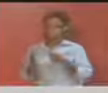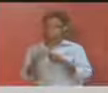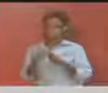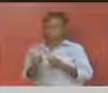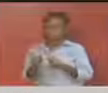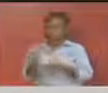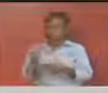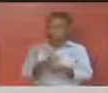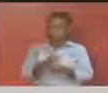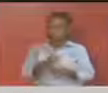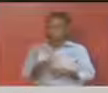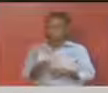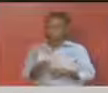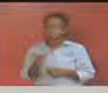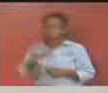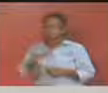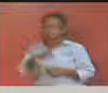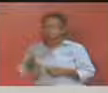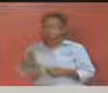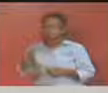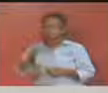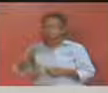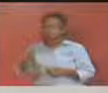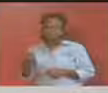by the end of March, we continue that.